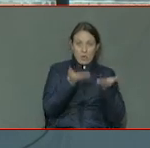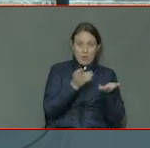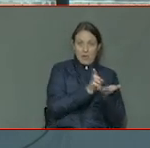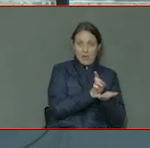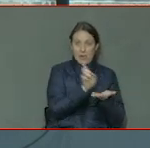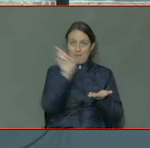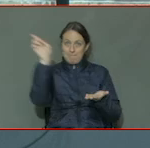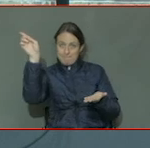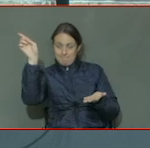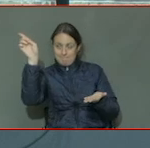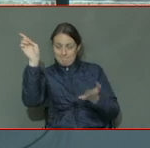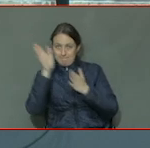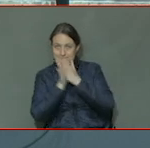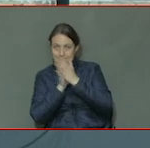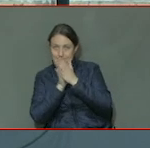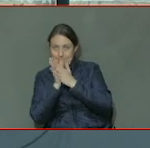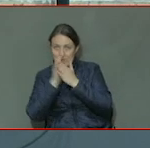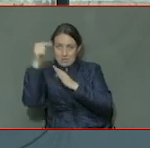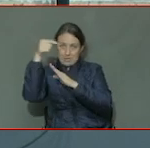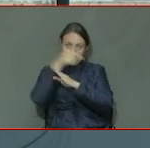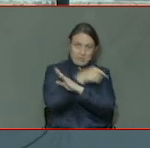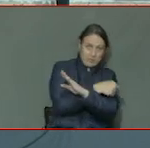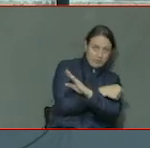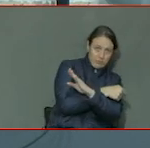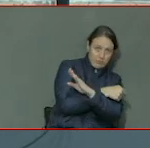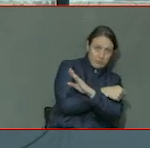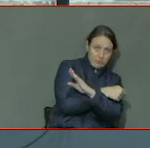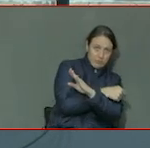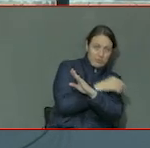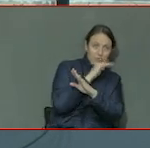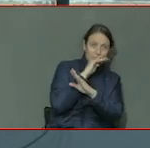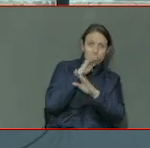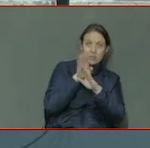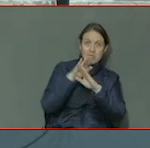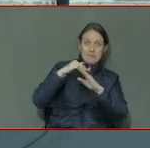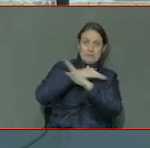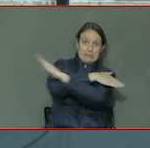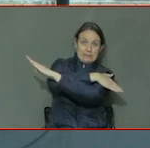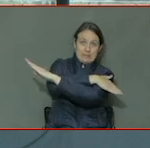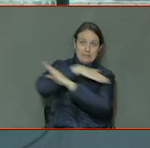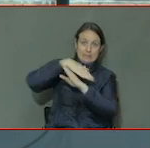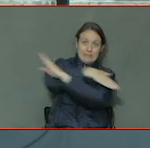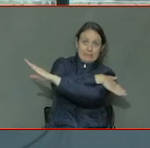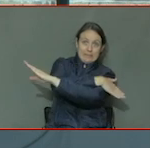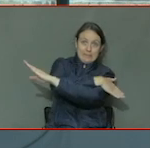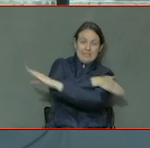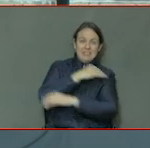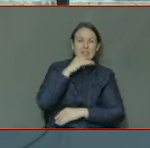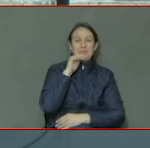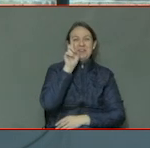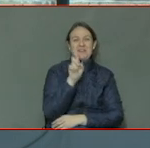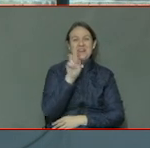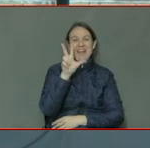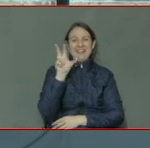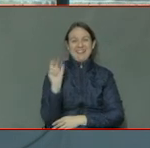is going down. My hands are on the opposite side, so that means it's going to be cos 180.